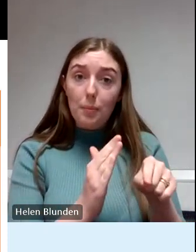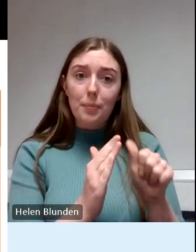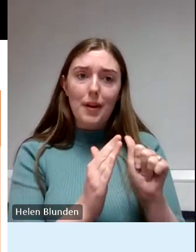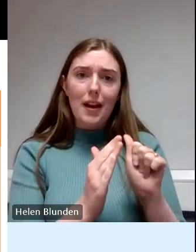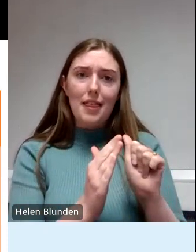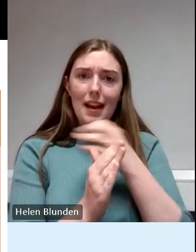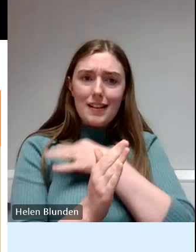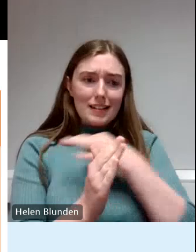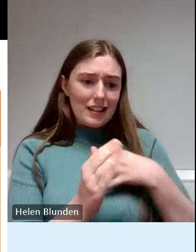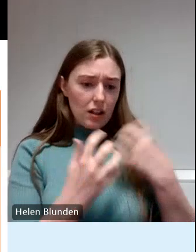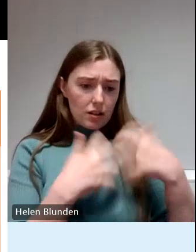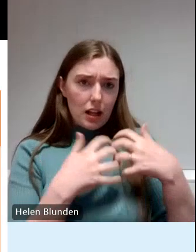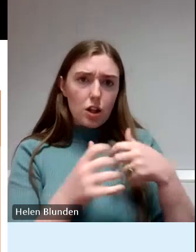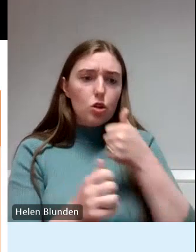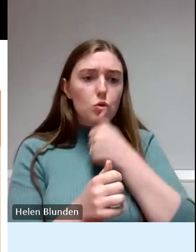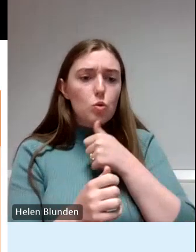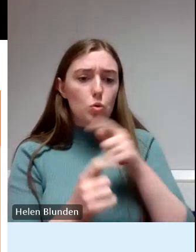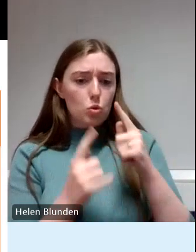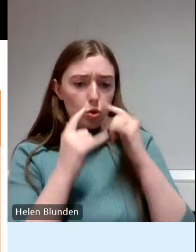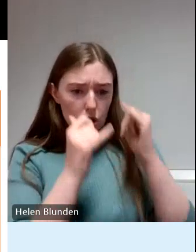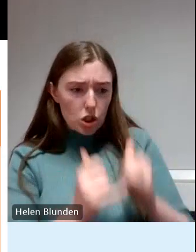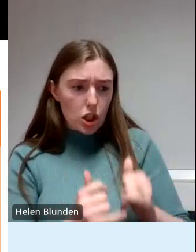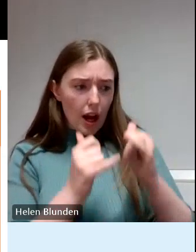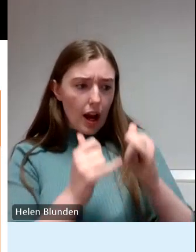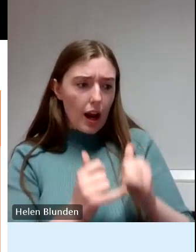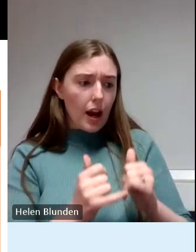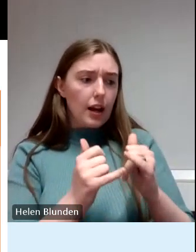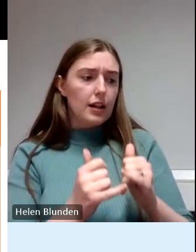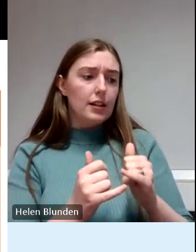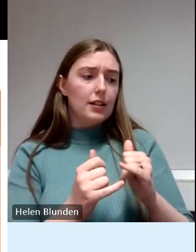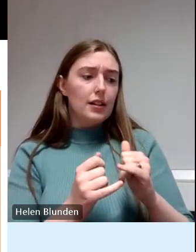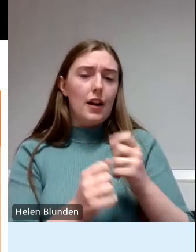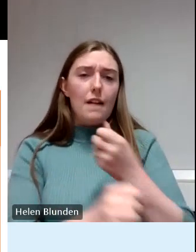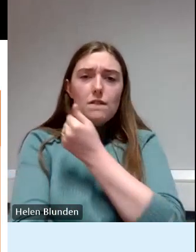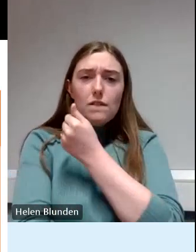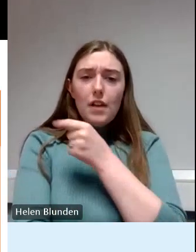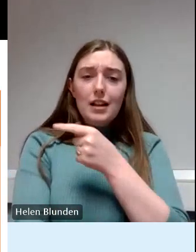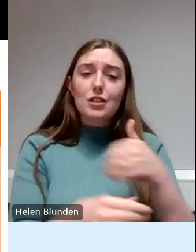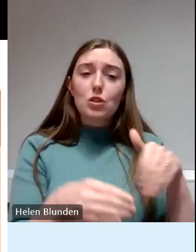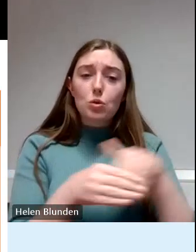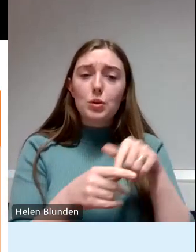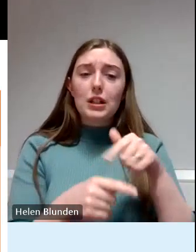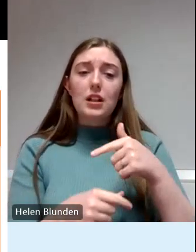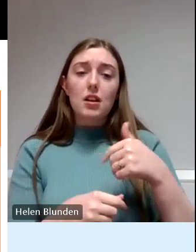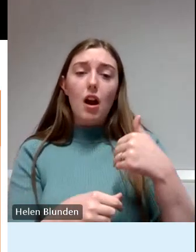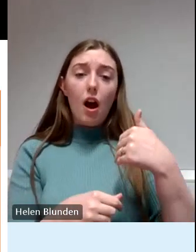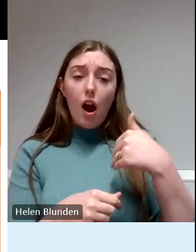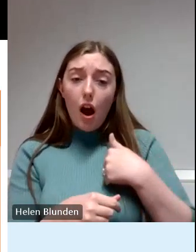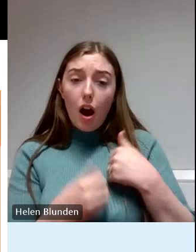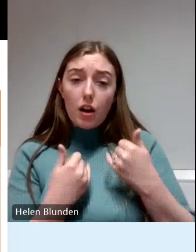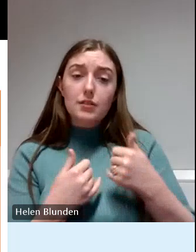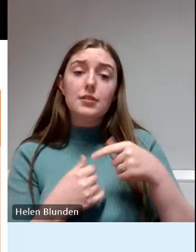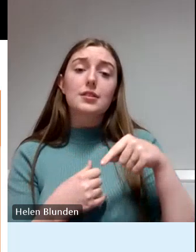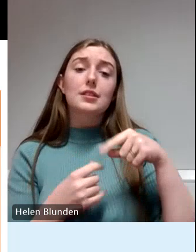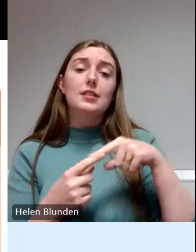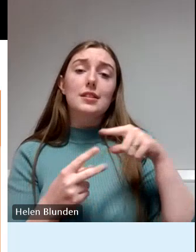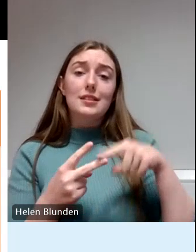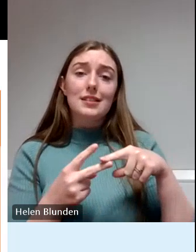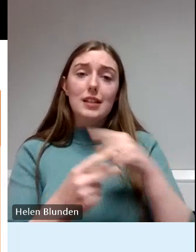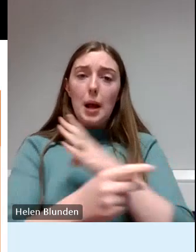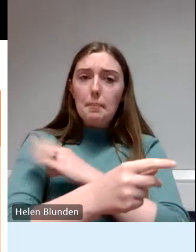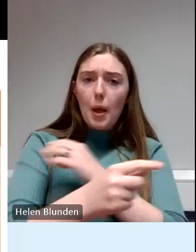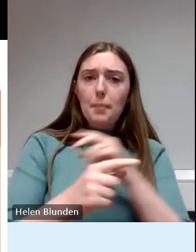of cardiology, diagnostics, frailty, end-of-life care and respiratory. It means that we've been able